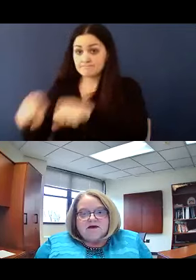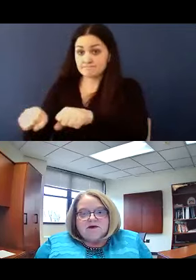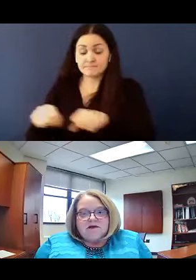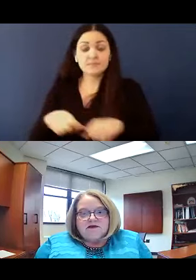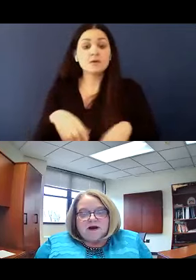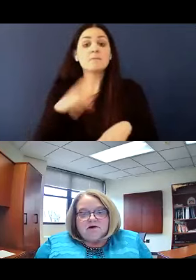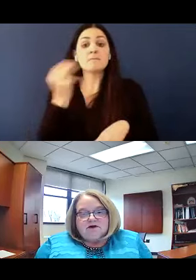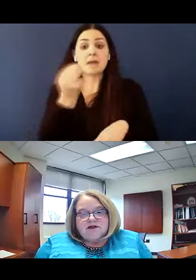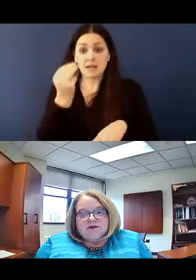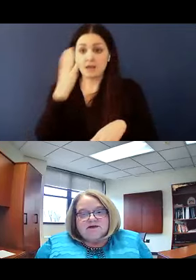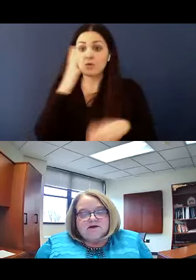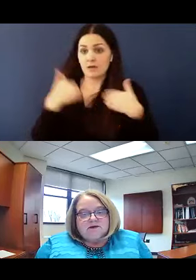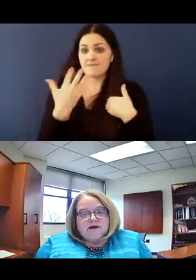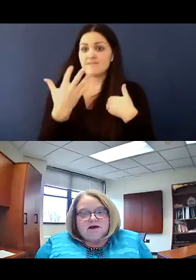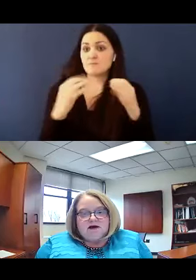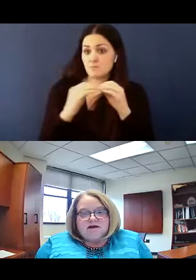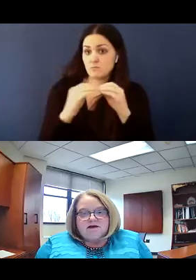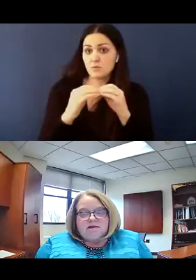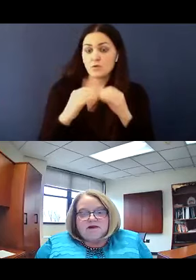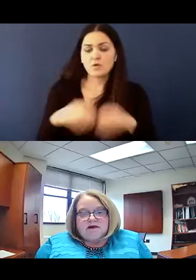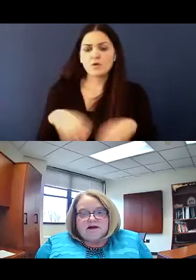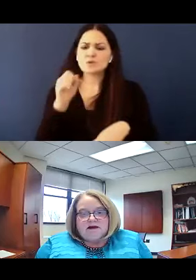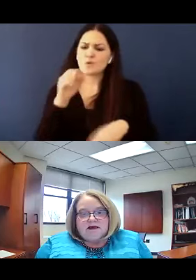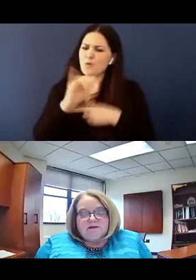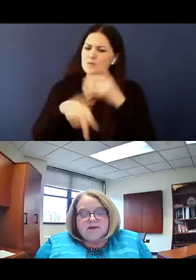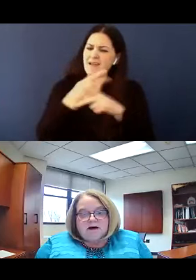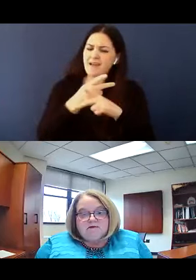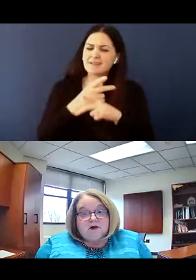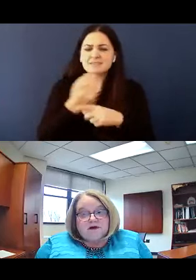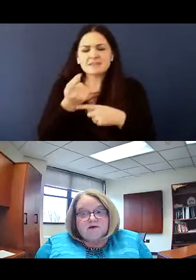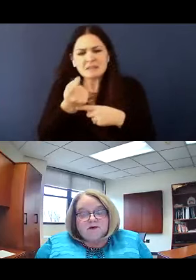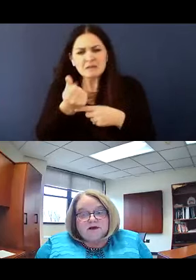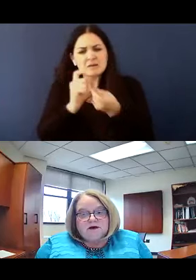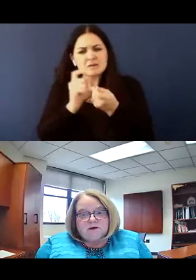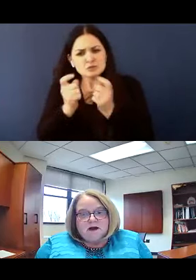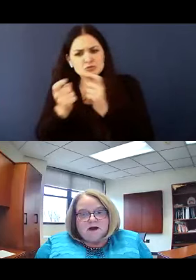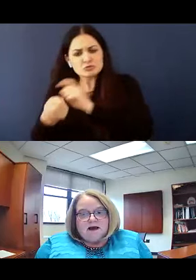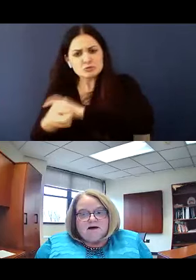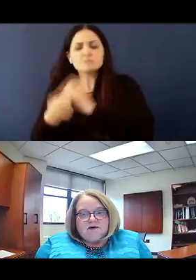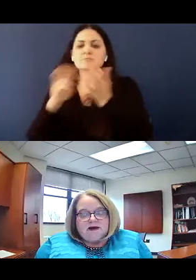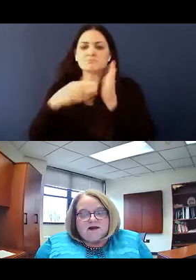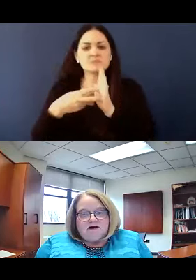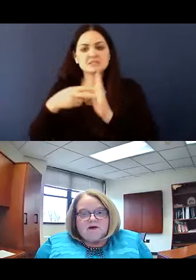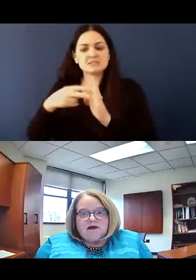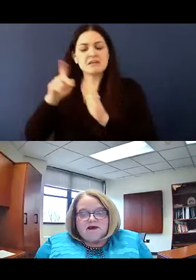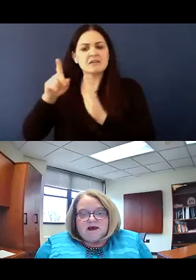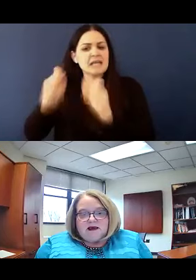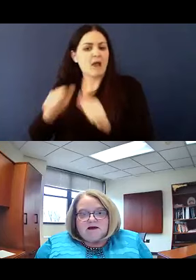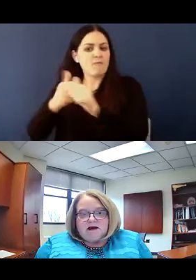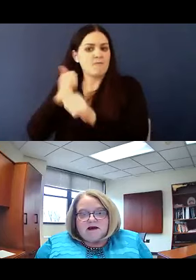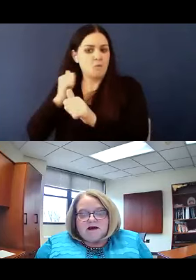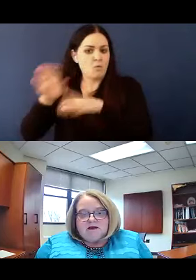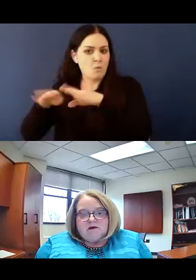5. Doing these micro adjustments is really giving us the ability to keep from opening the RICU. Every bed that we